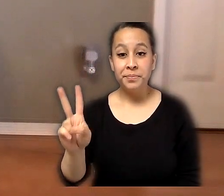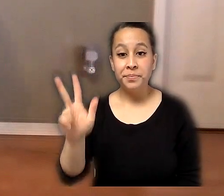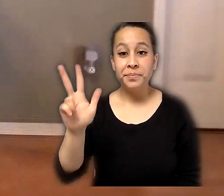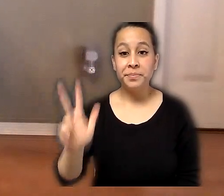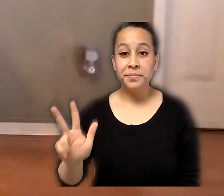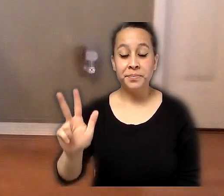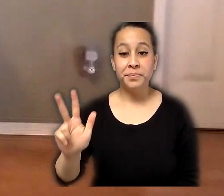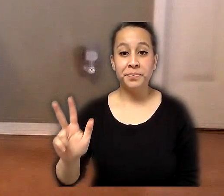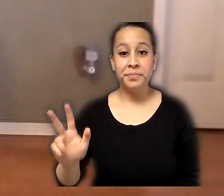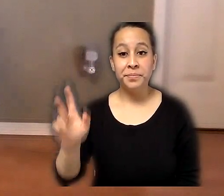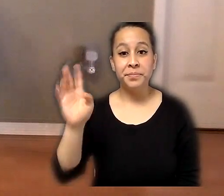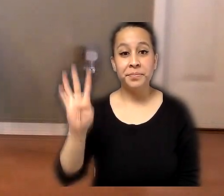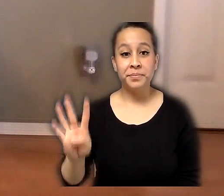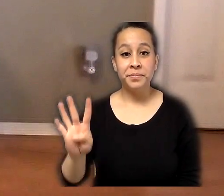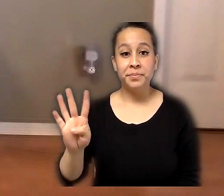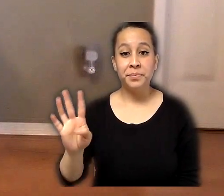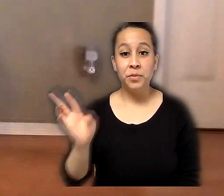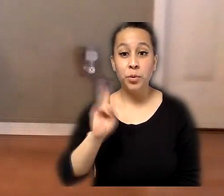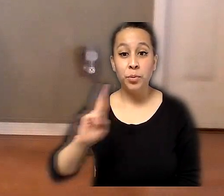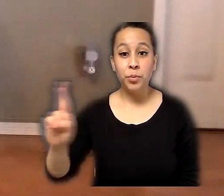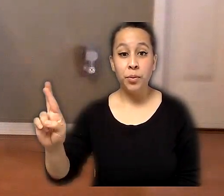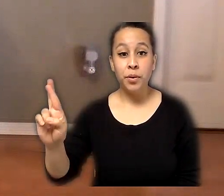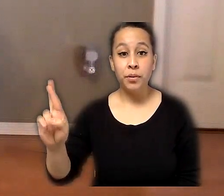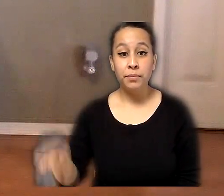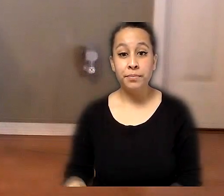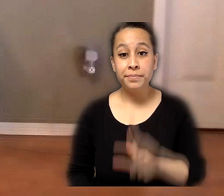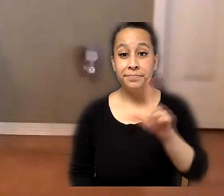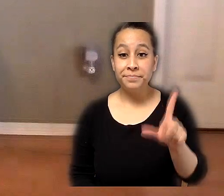Two, three, right shoulder.